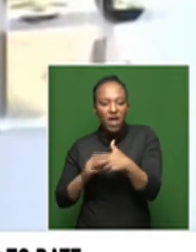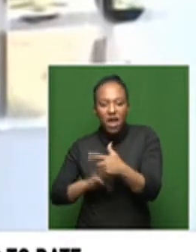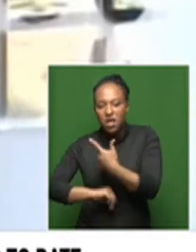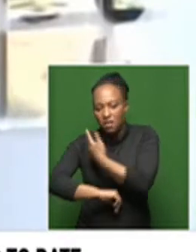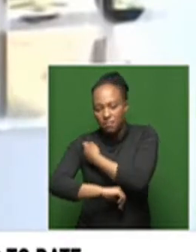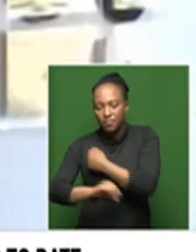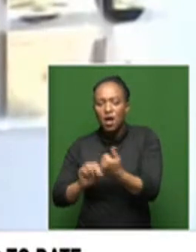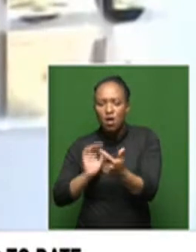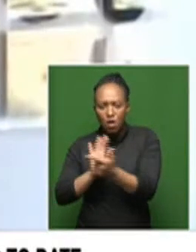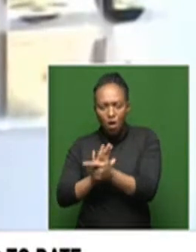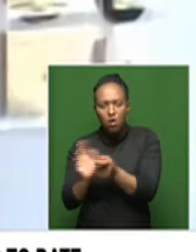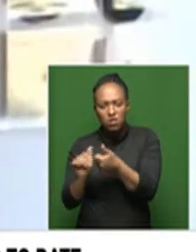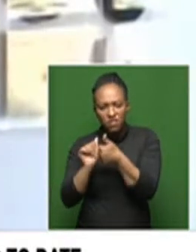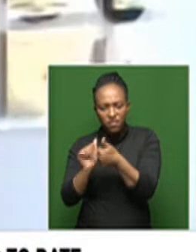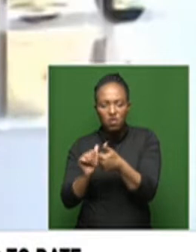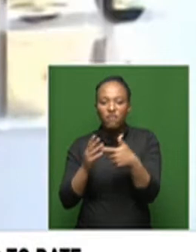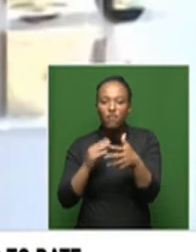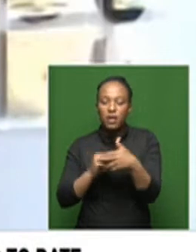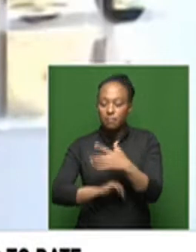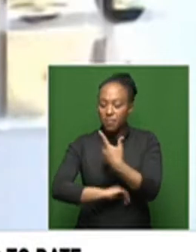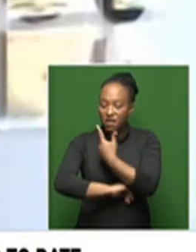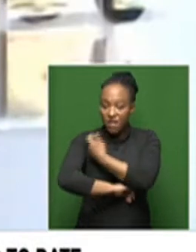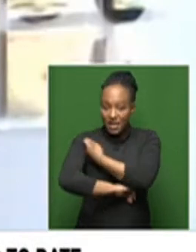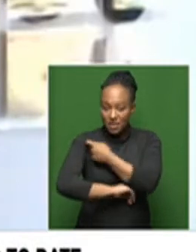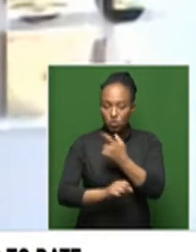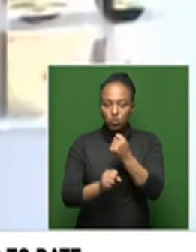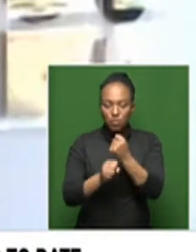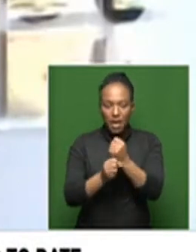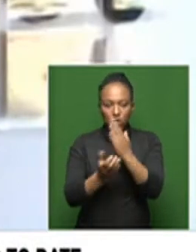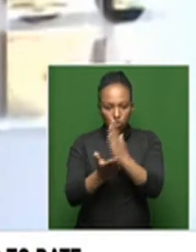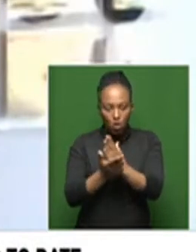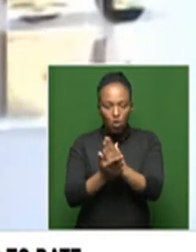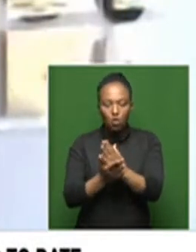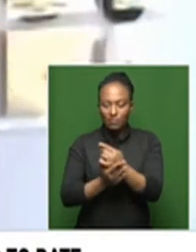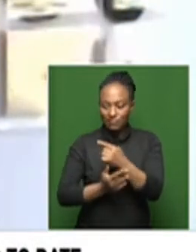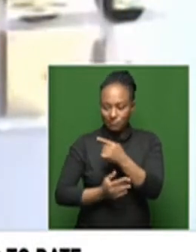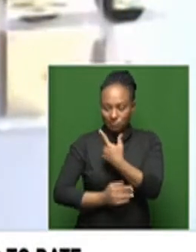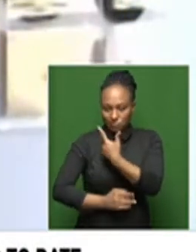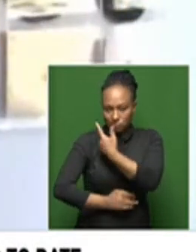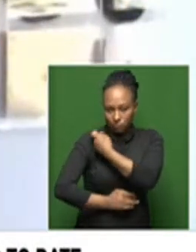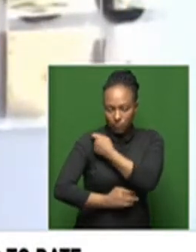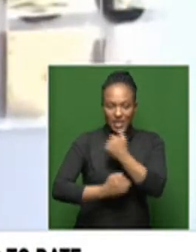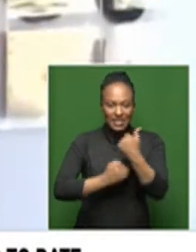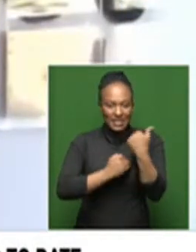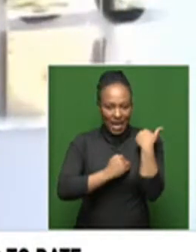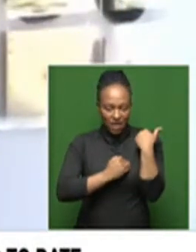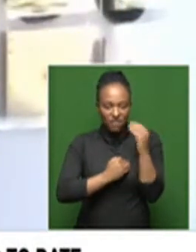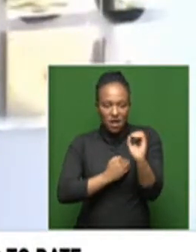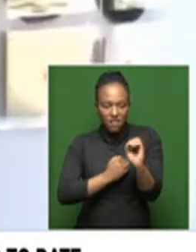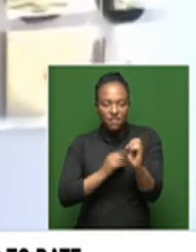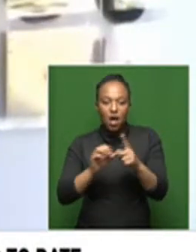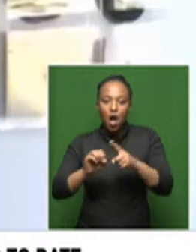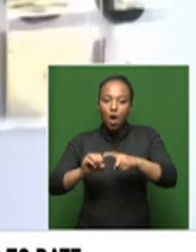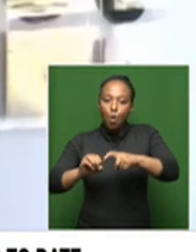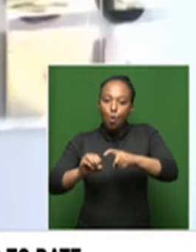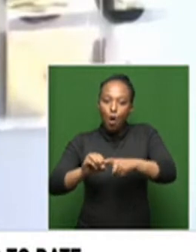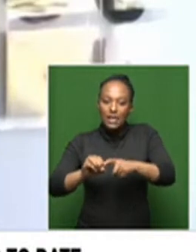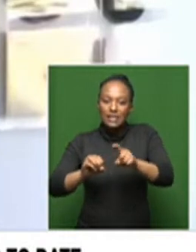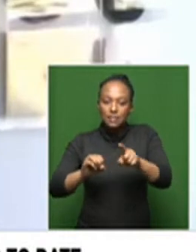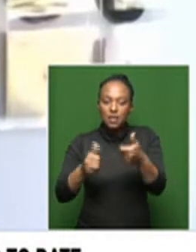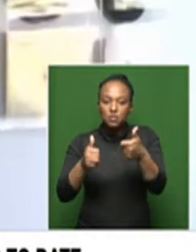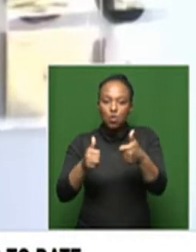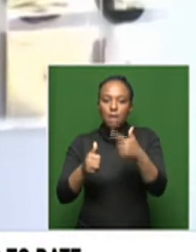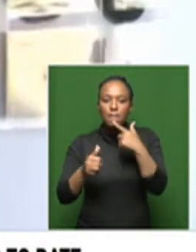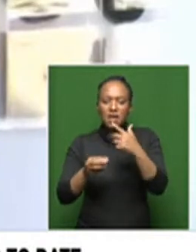have to do in the case of vaccines is ensure that vaccines are safe, that they're of good quality, which means that they're manufactured properly,